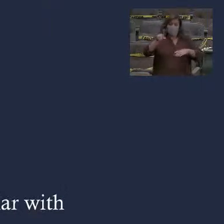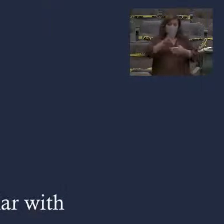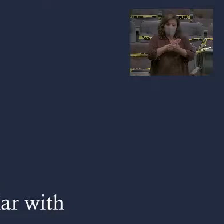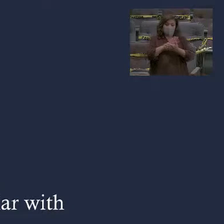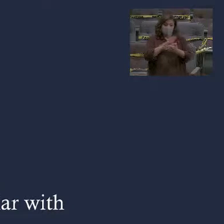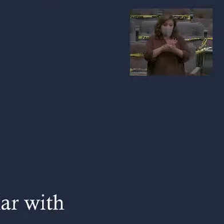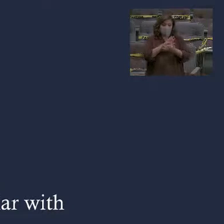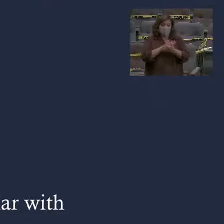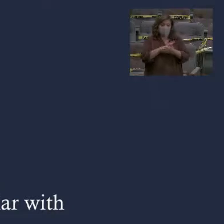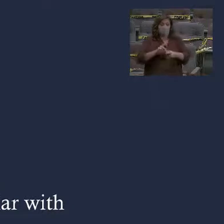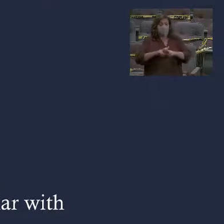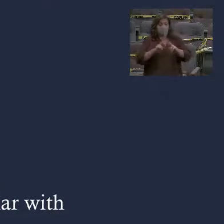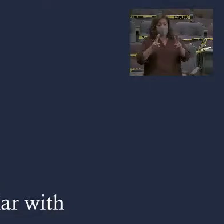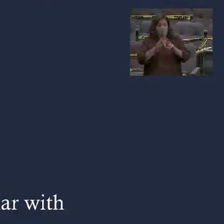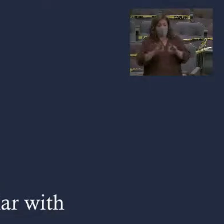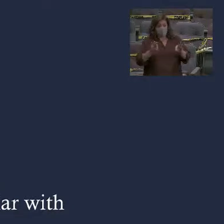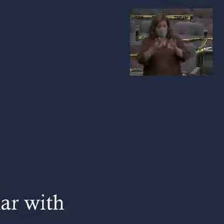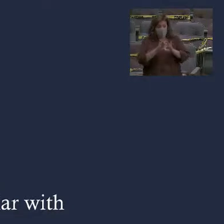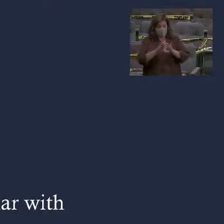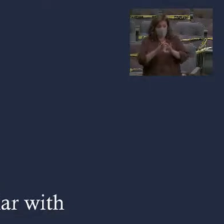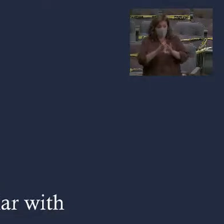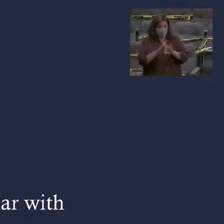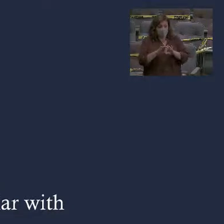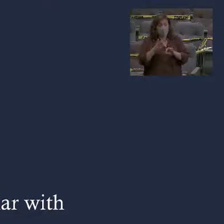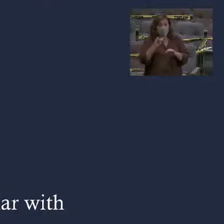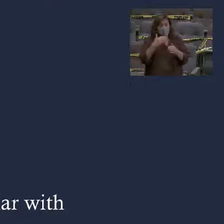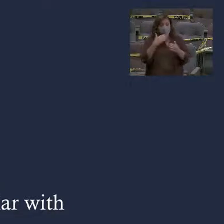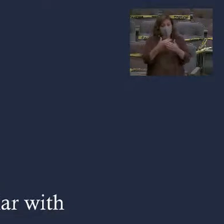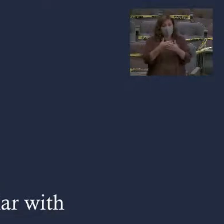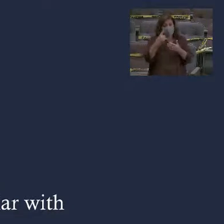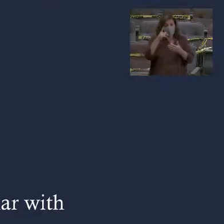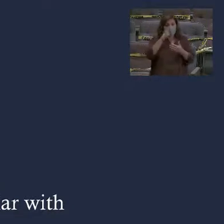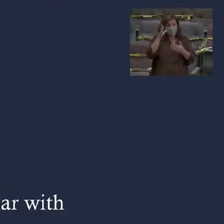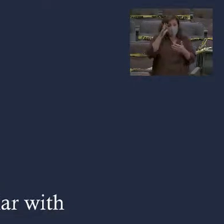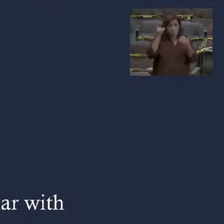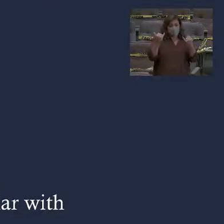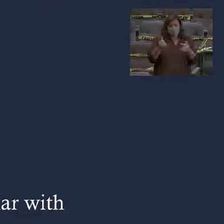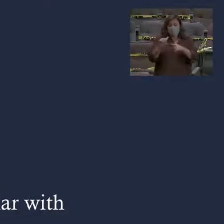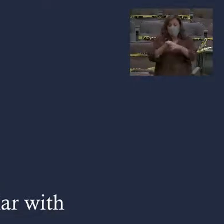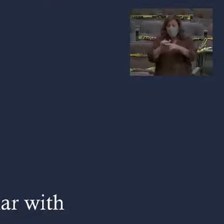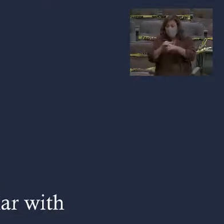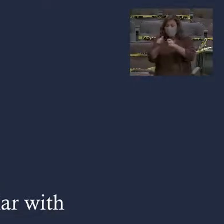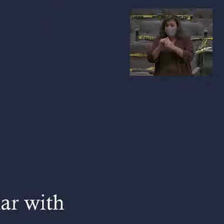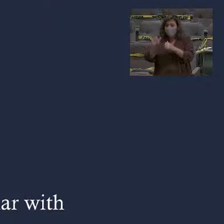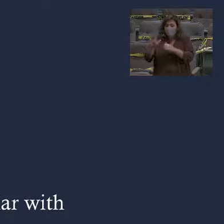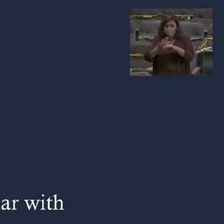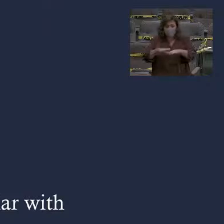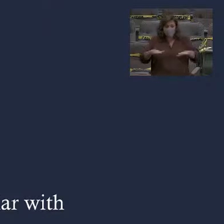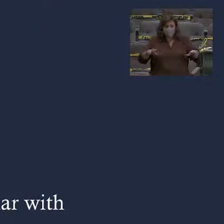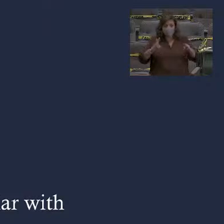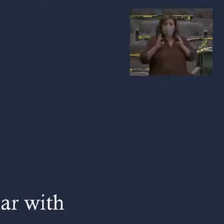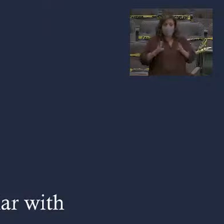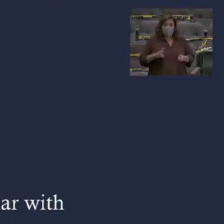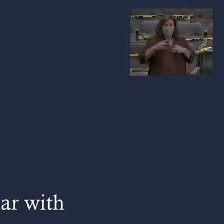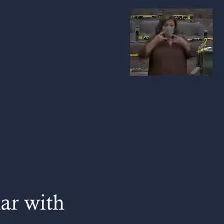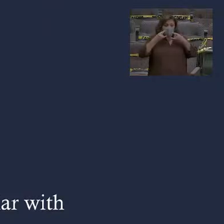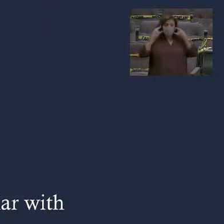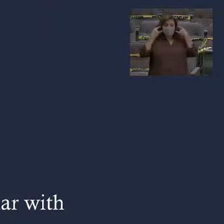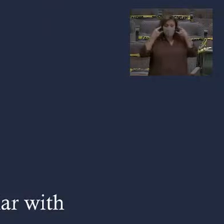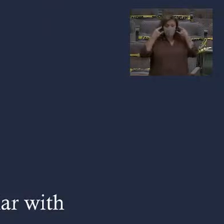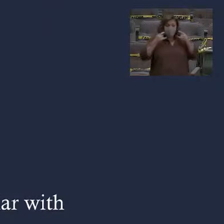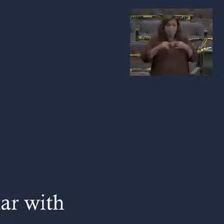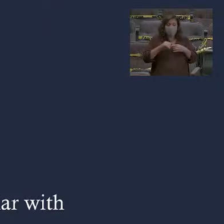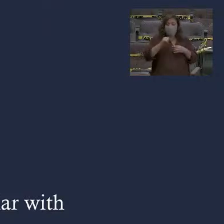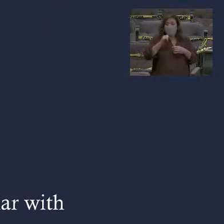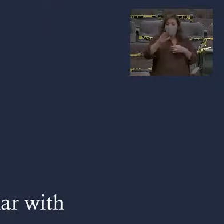is very important. It's a good thing to do. Parents now practice with your kids wearing masks. All masks don't